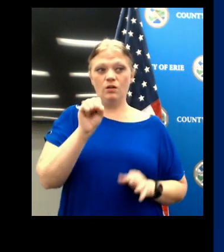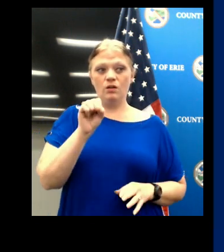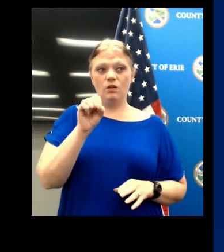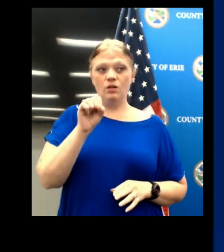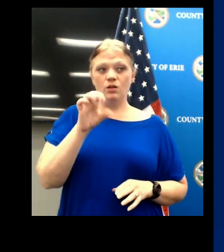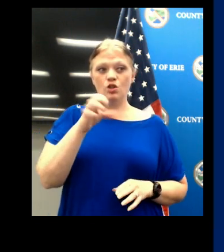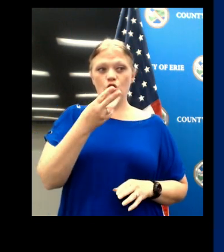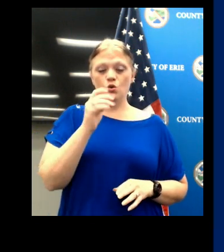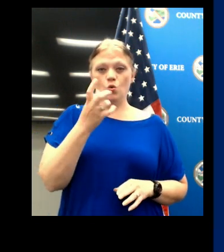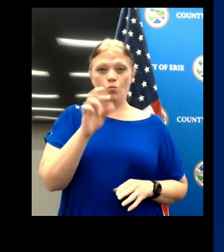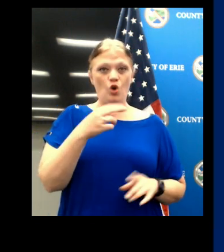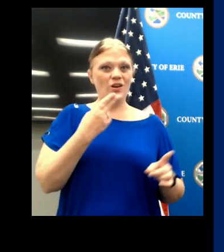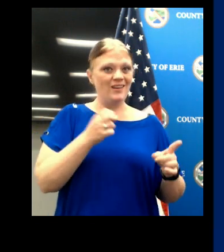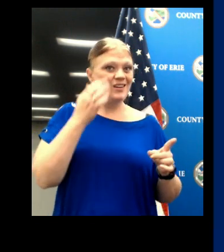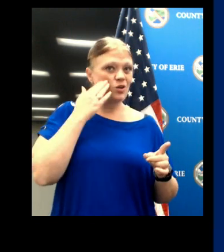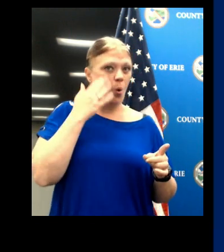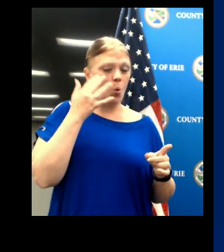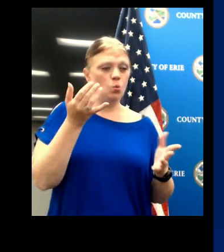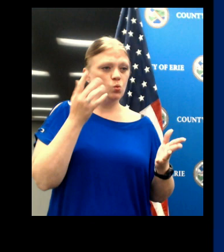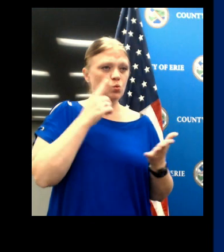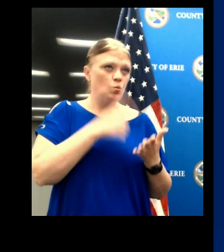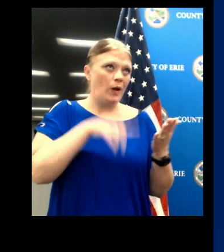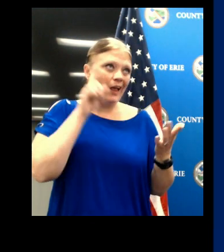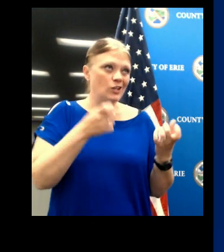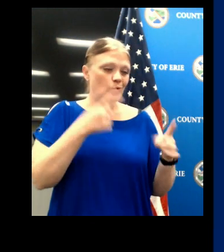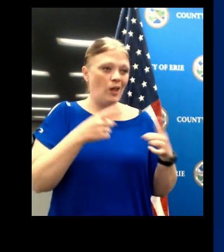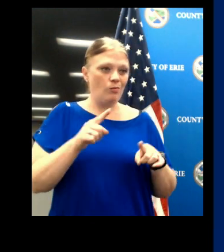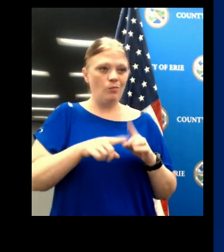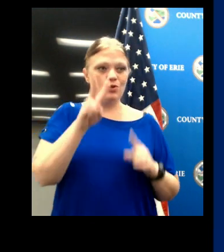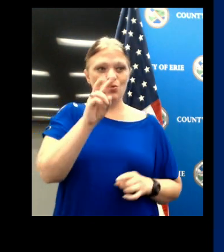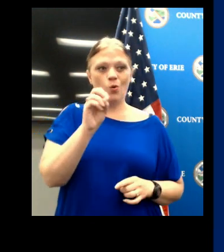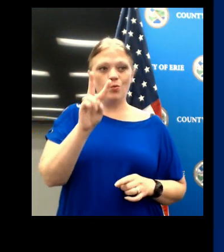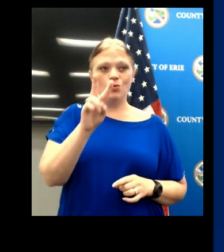knows what needs to be done, but call him anyway,